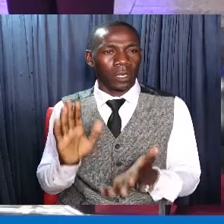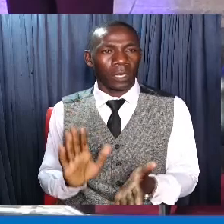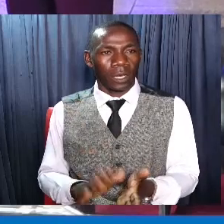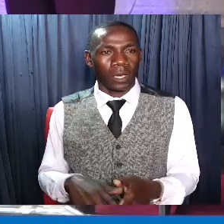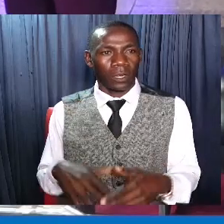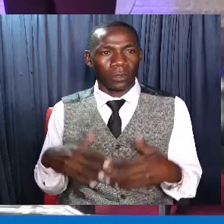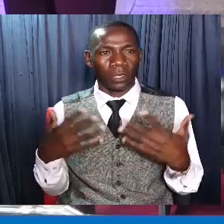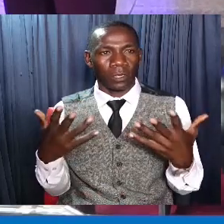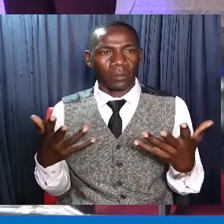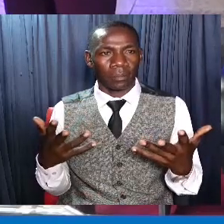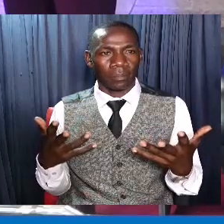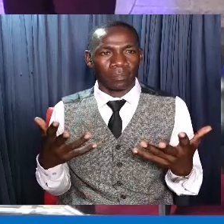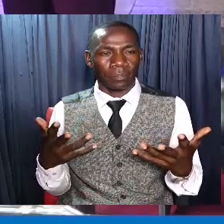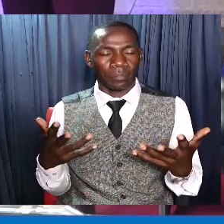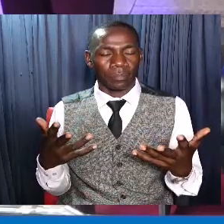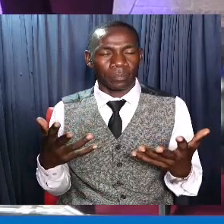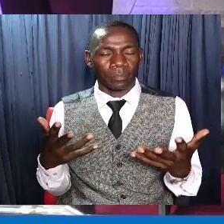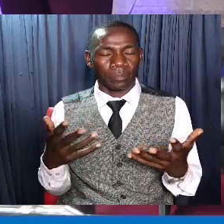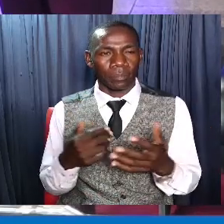Hallelujah. Hallelujah.